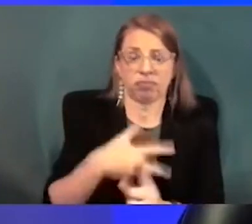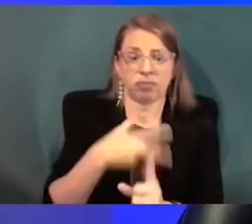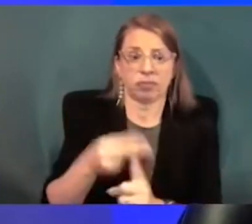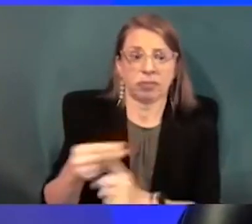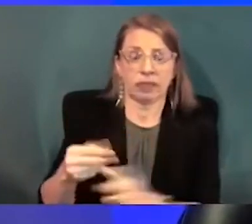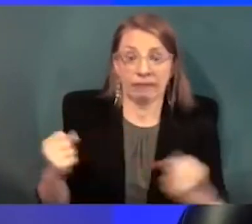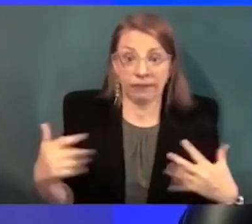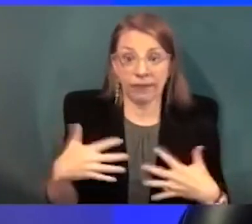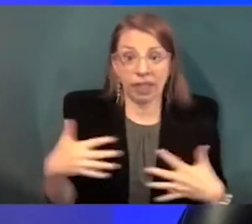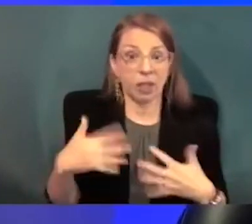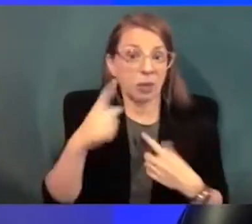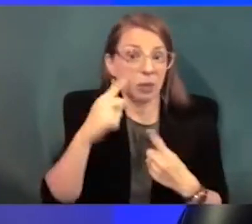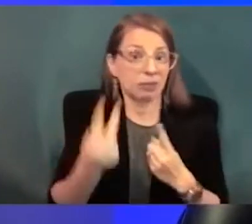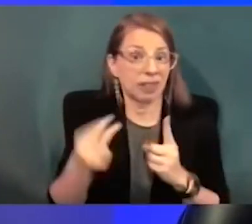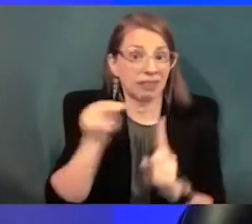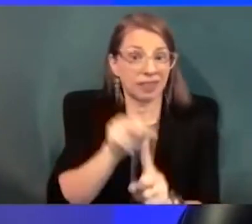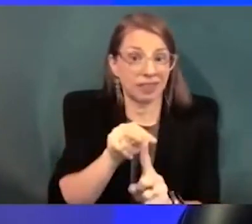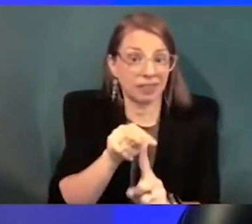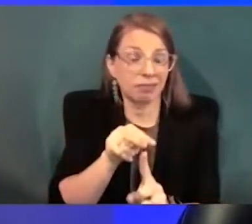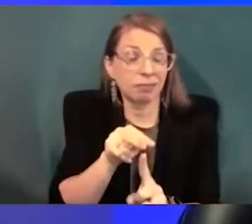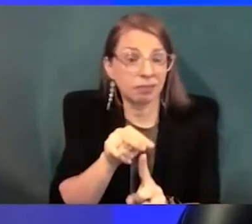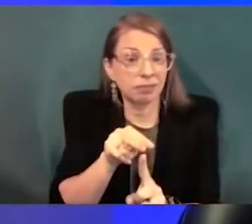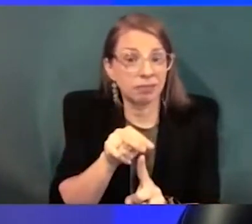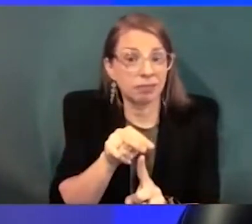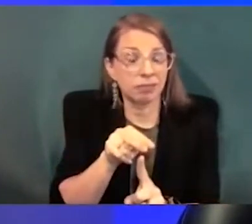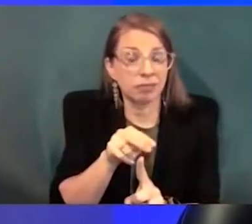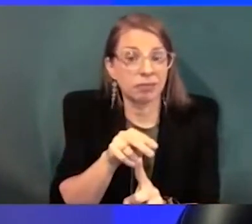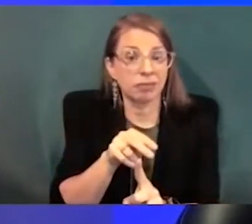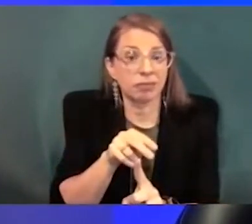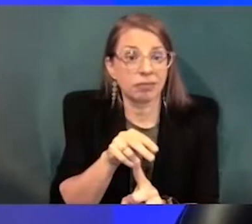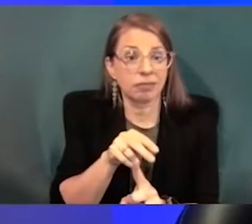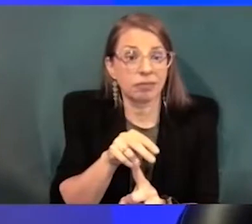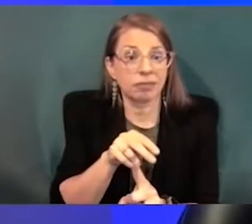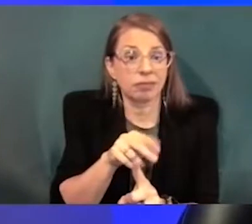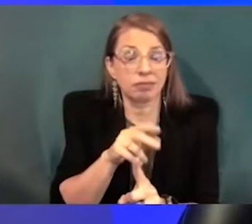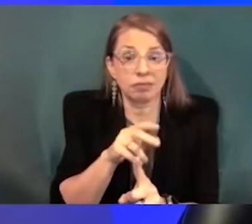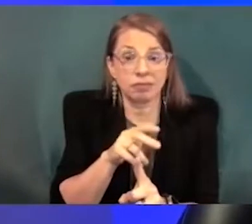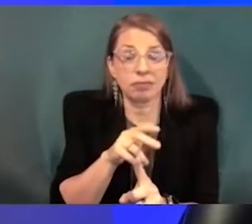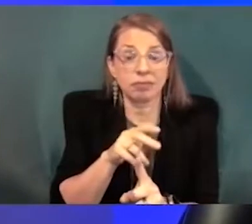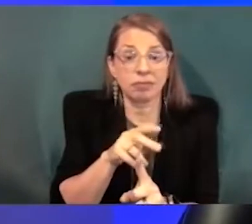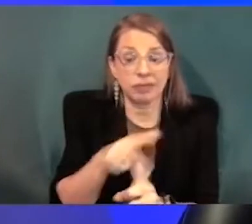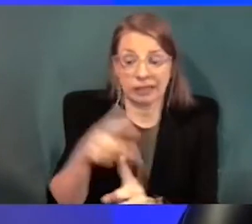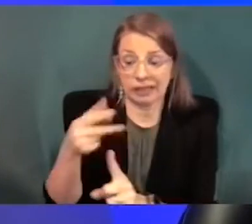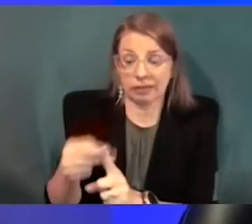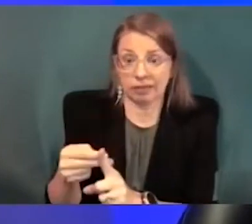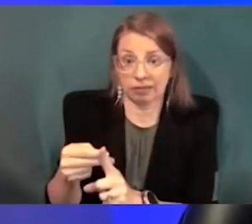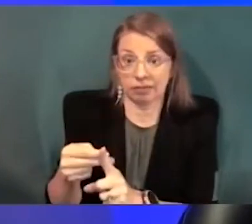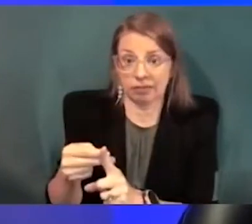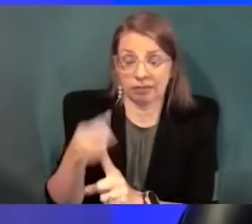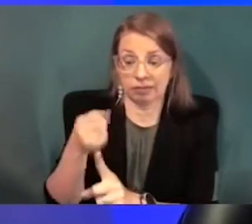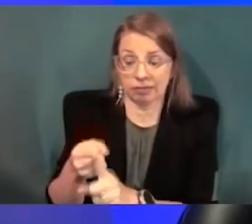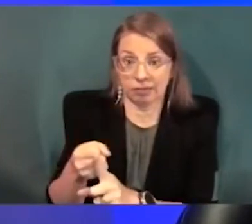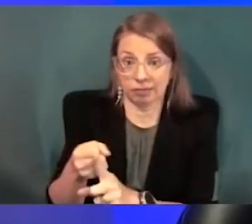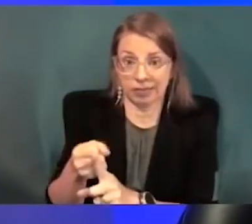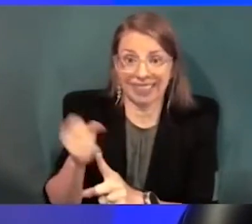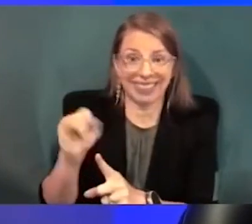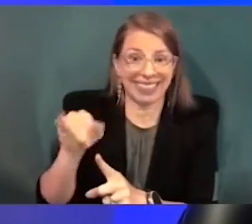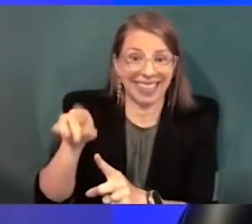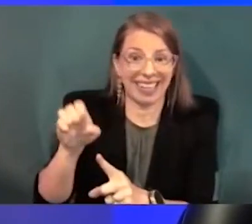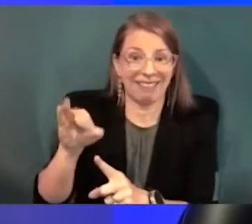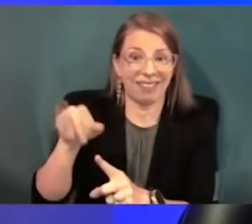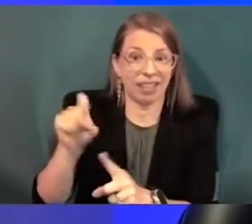standpoint, you can see that the impact of being vaccinated versus the impact of actually having the